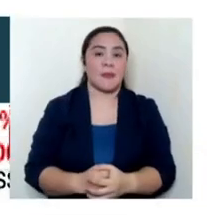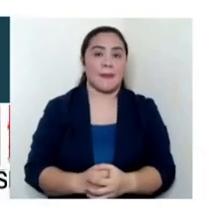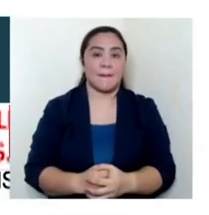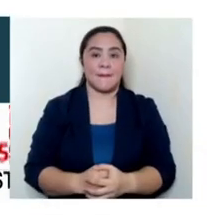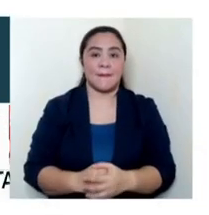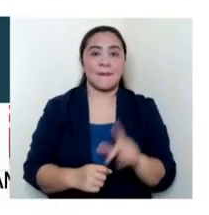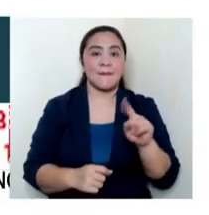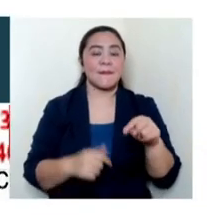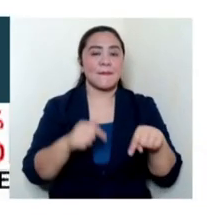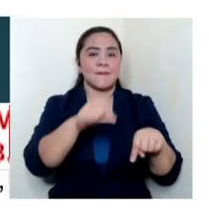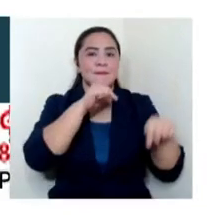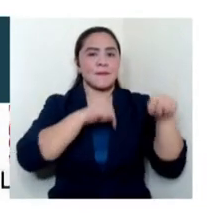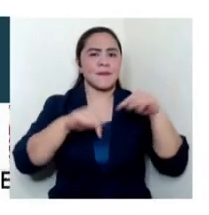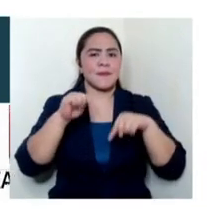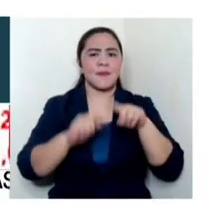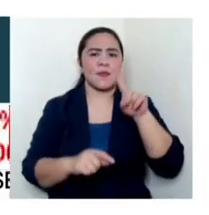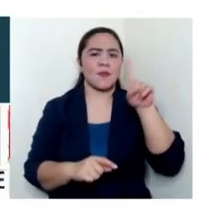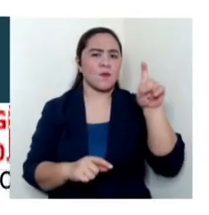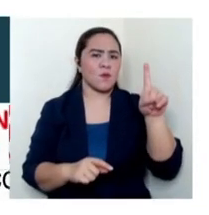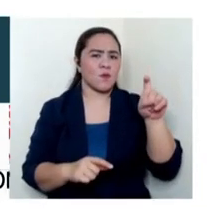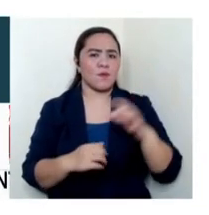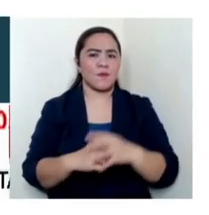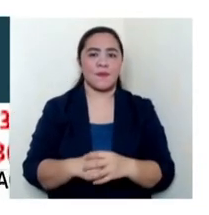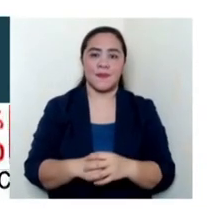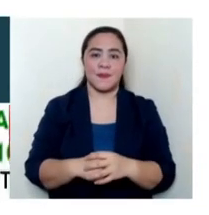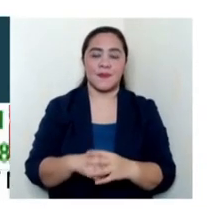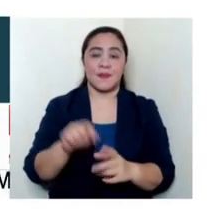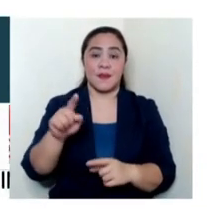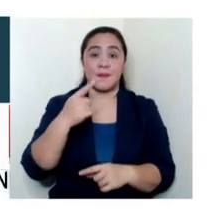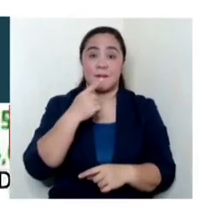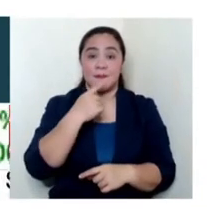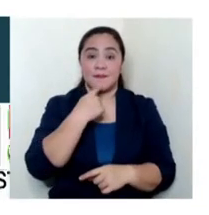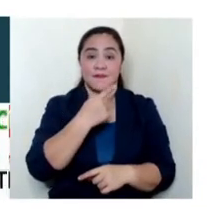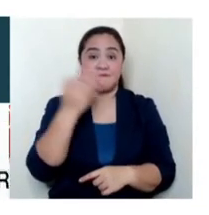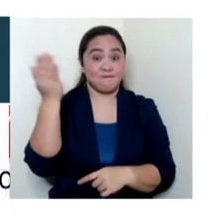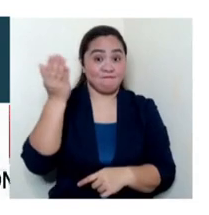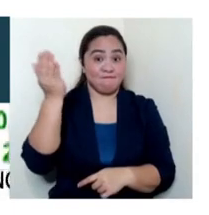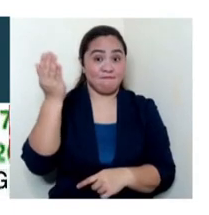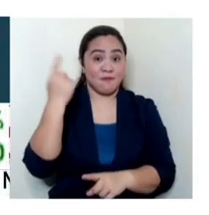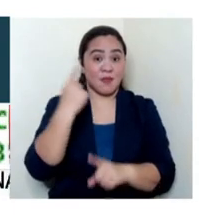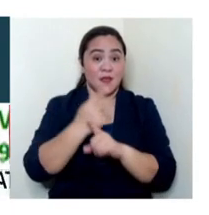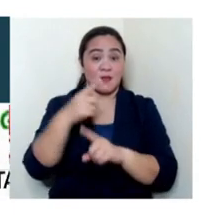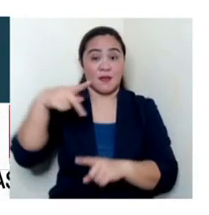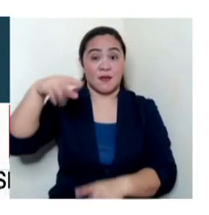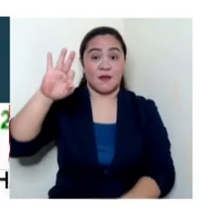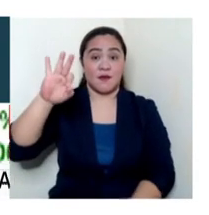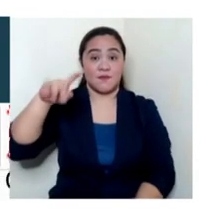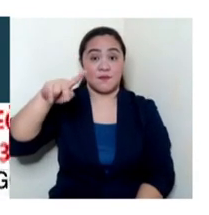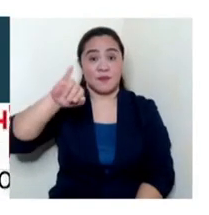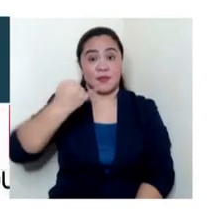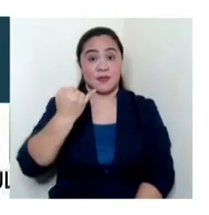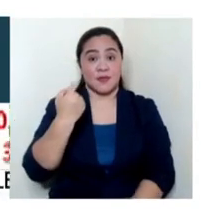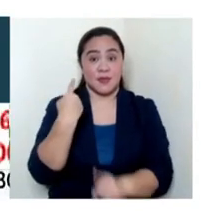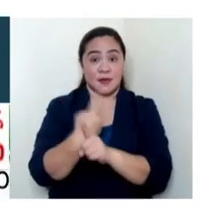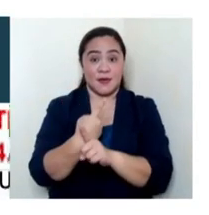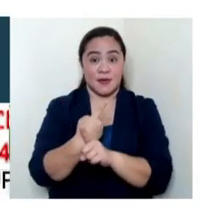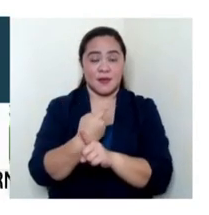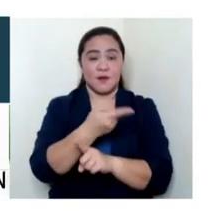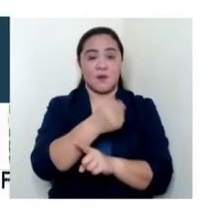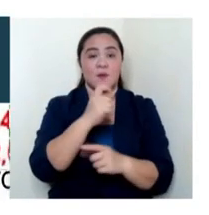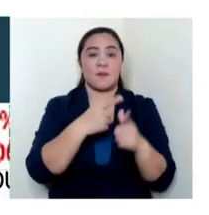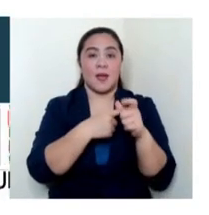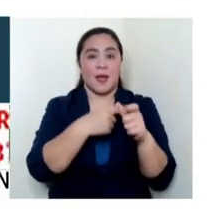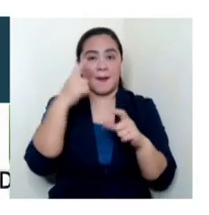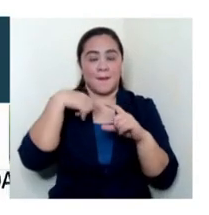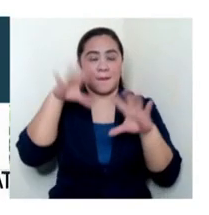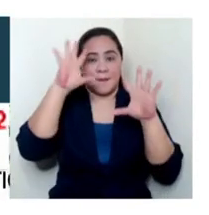back to an earlier question, Governor. You were spokesperson of the late Fernando Poe Jr. When he ran for the presidency.